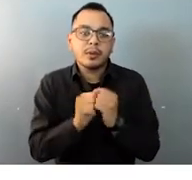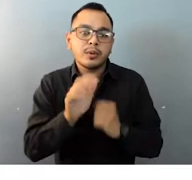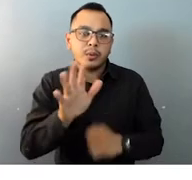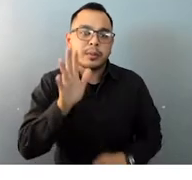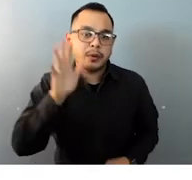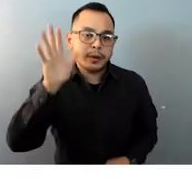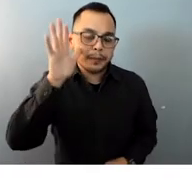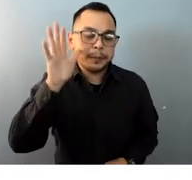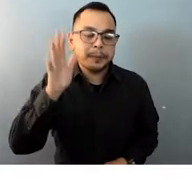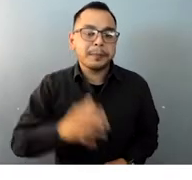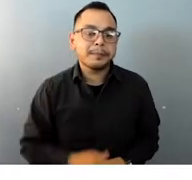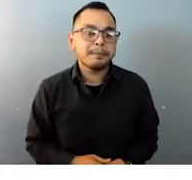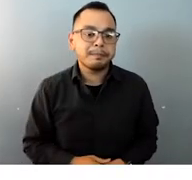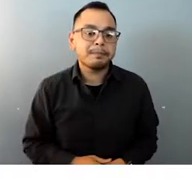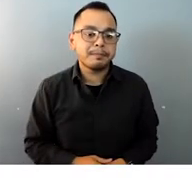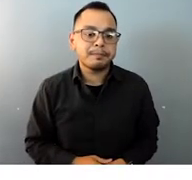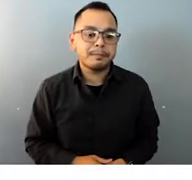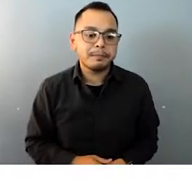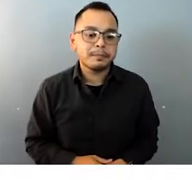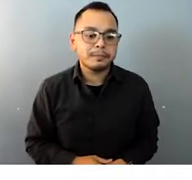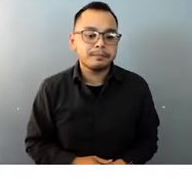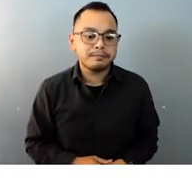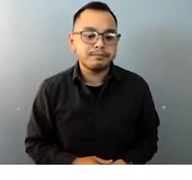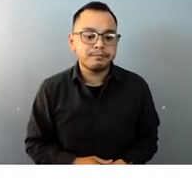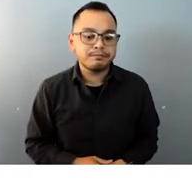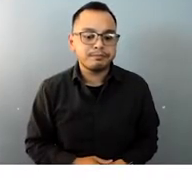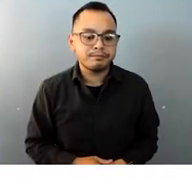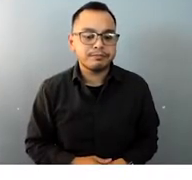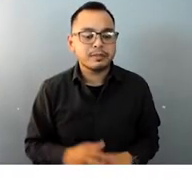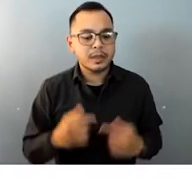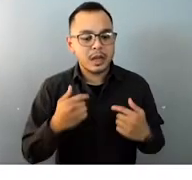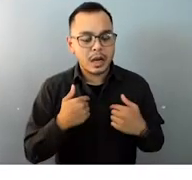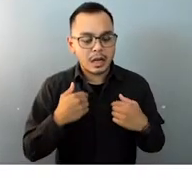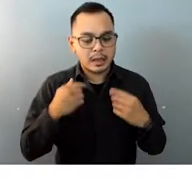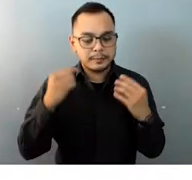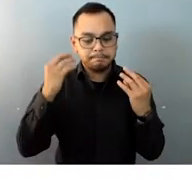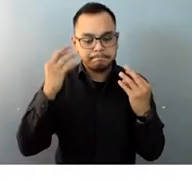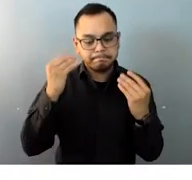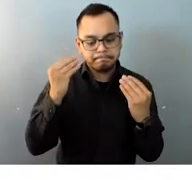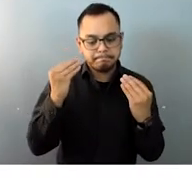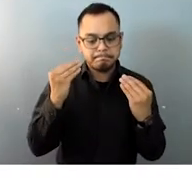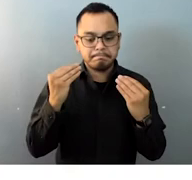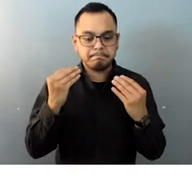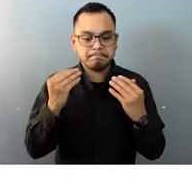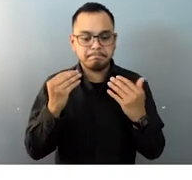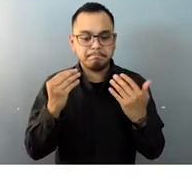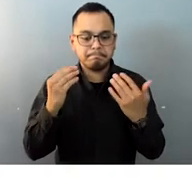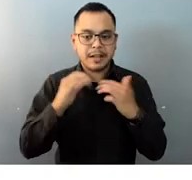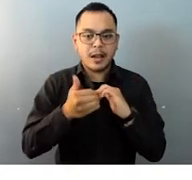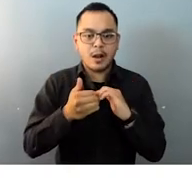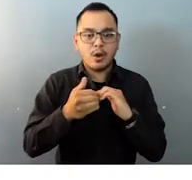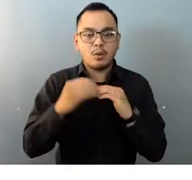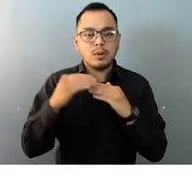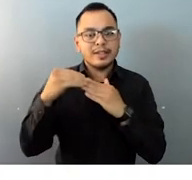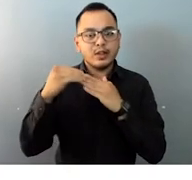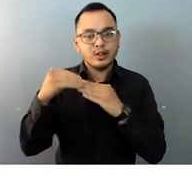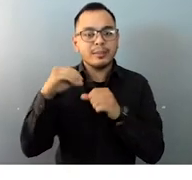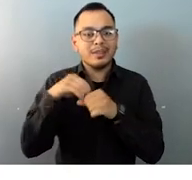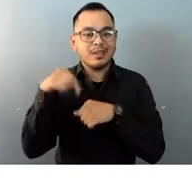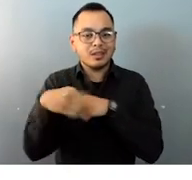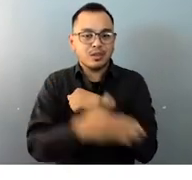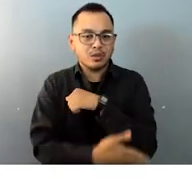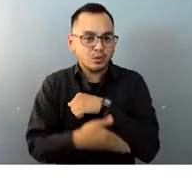that is happening to your parent. And when I think about sort of the ways